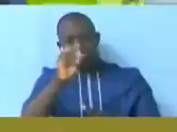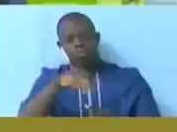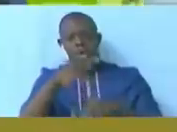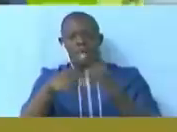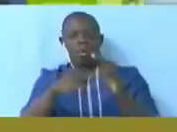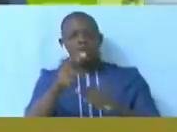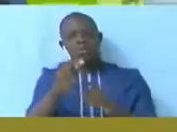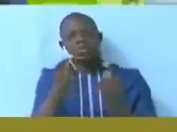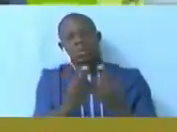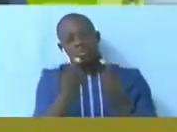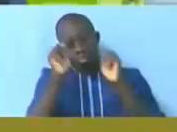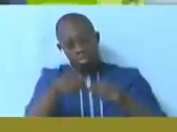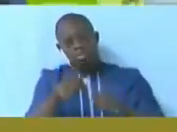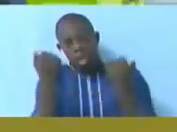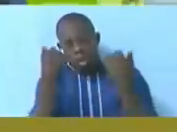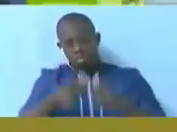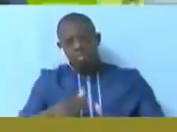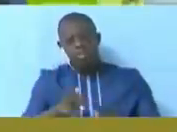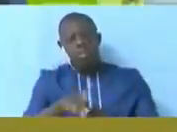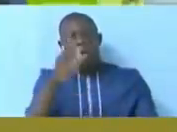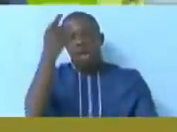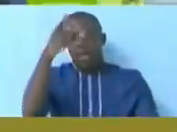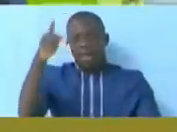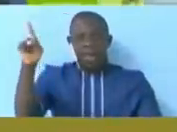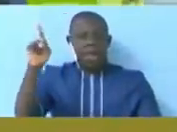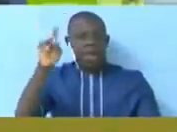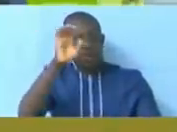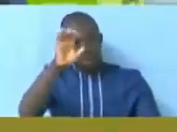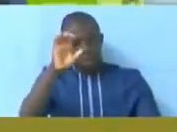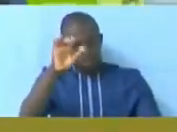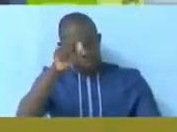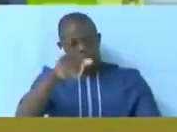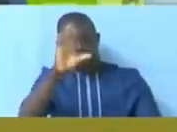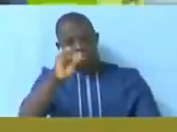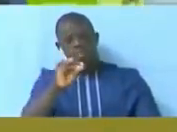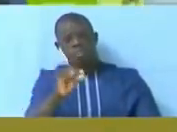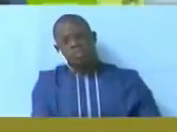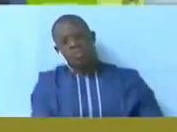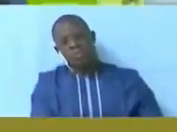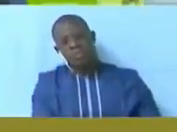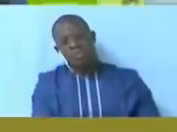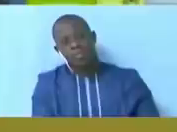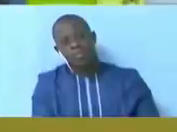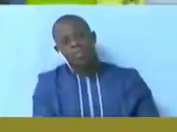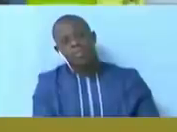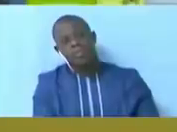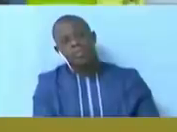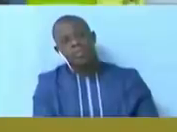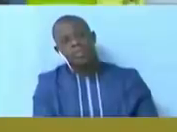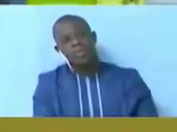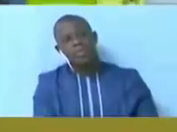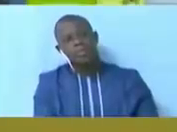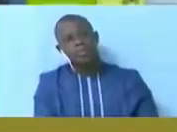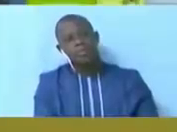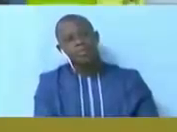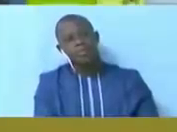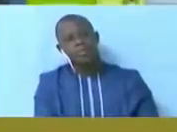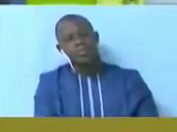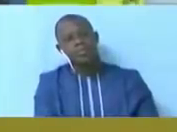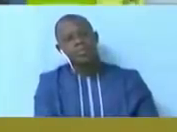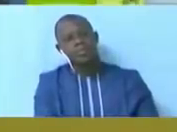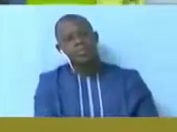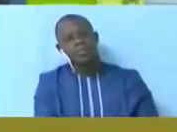banko lukang sako banko membe ke Kenya membe ko Kenya isita akitindirila kanne ala bungo fango kono hani